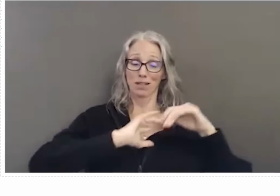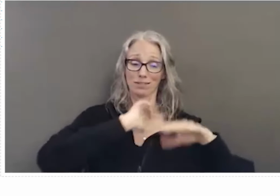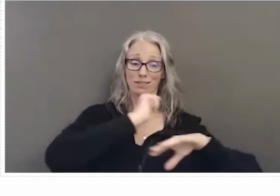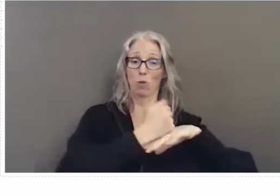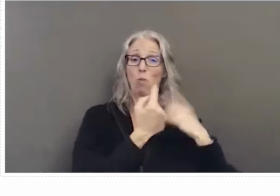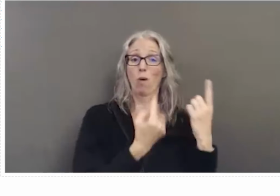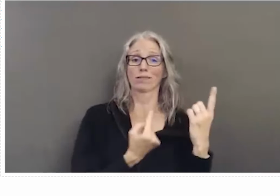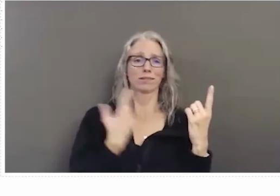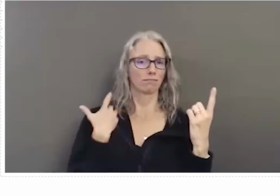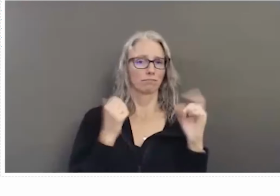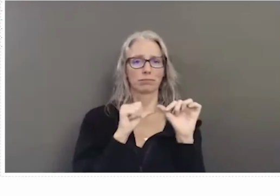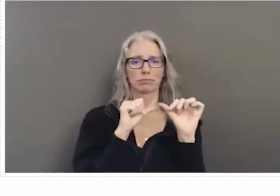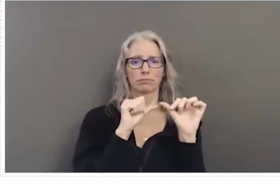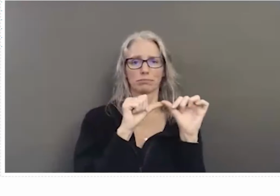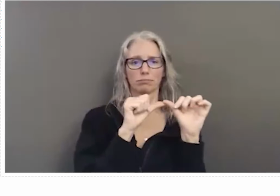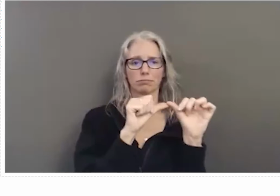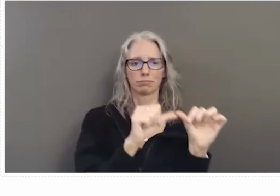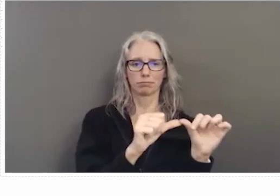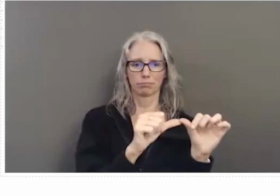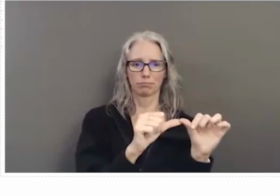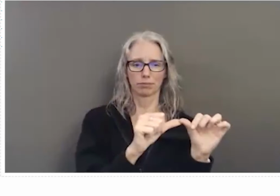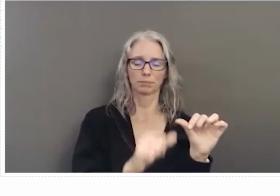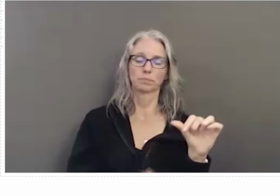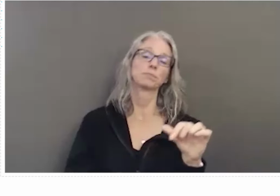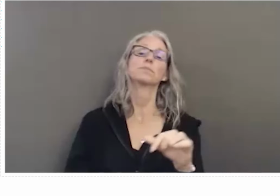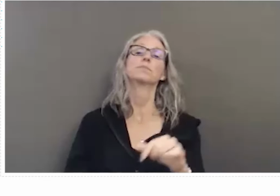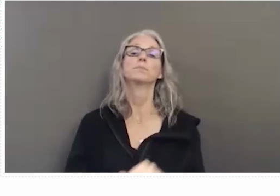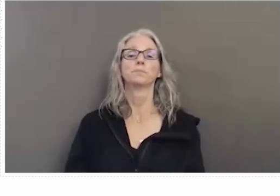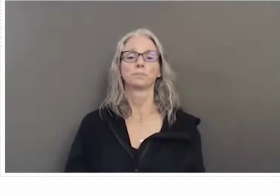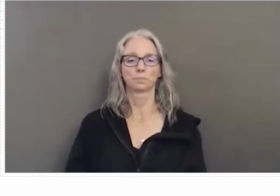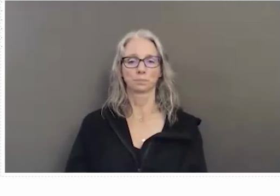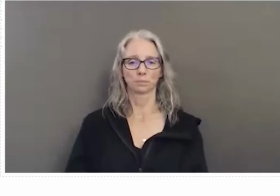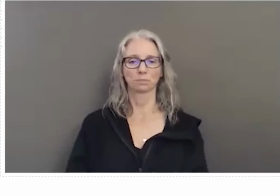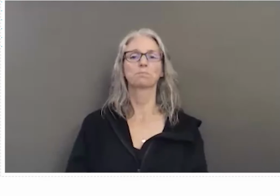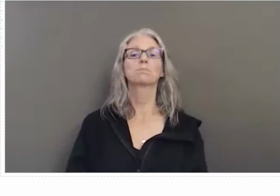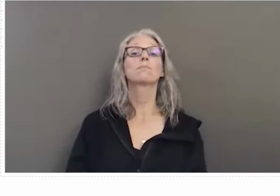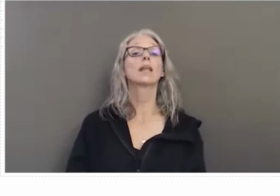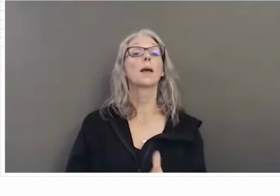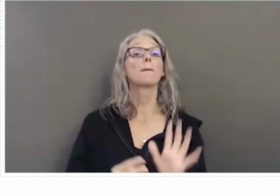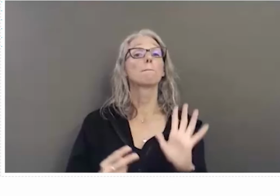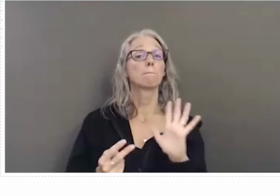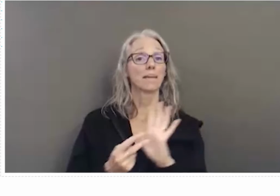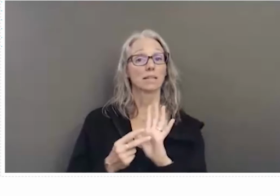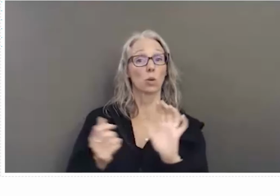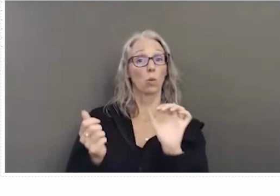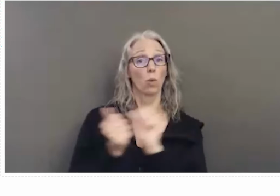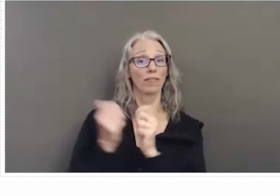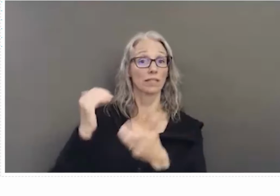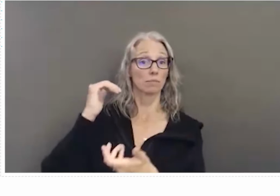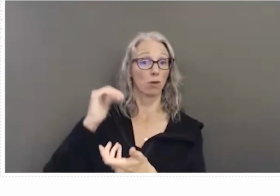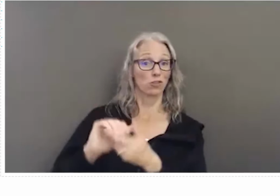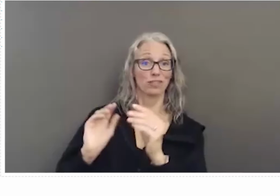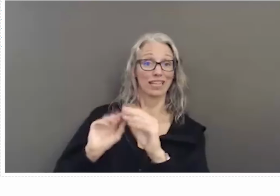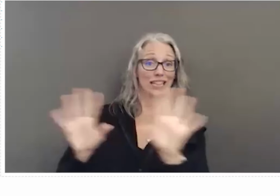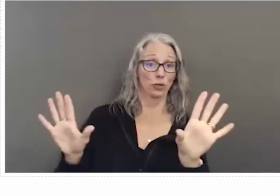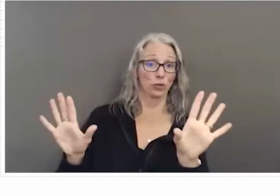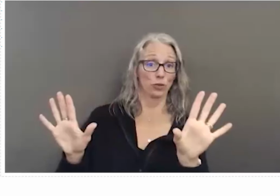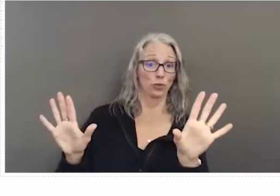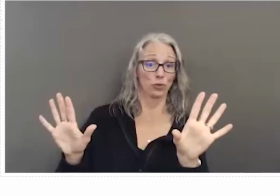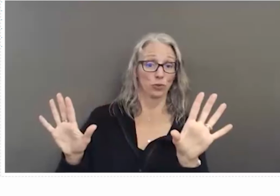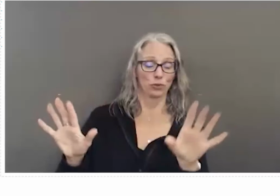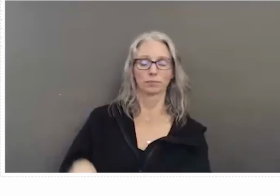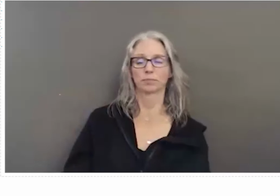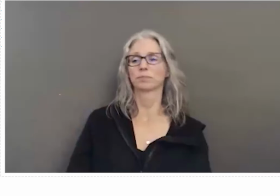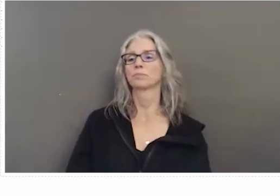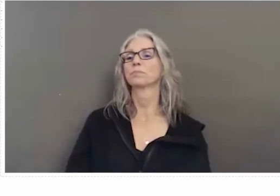kind of comes hand in hand with conversations with sponsors as well. So, you know, if someone's really looking to